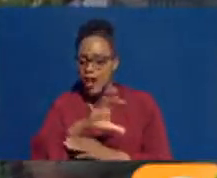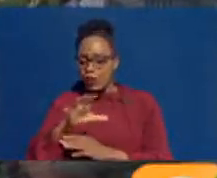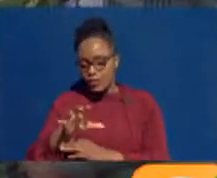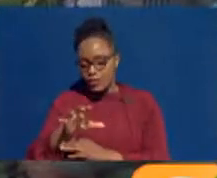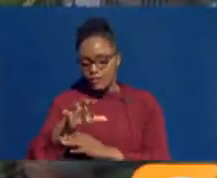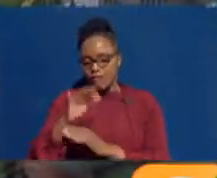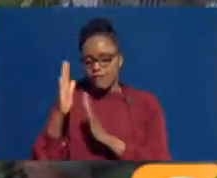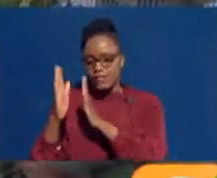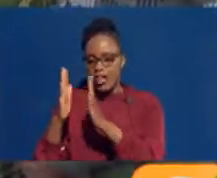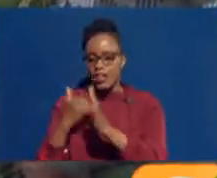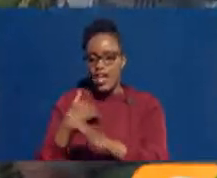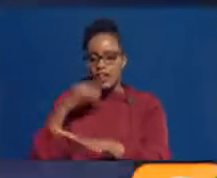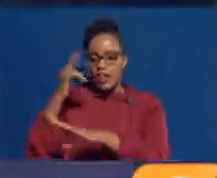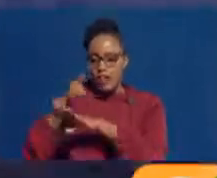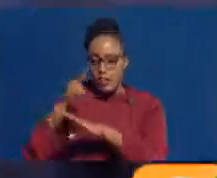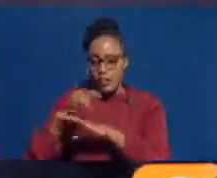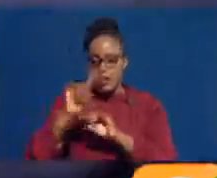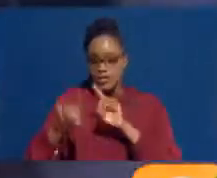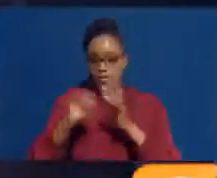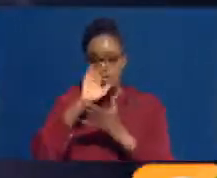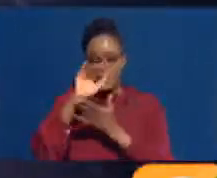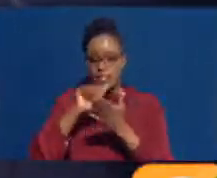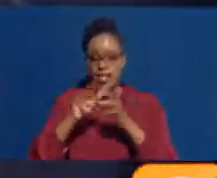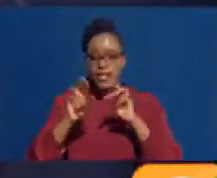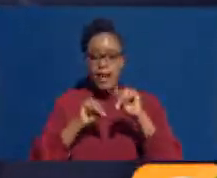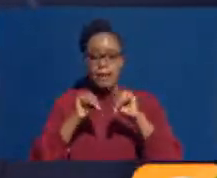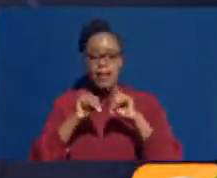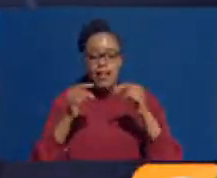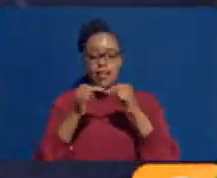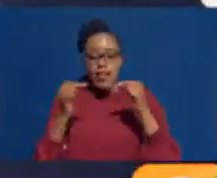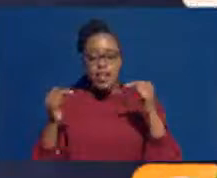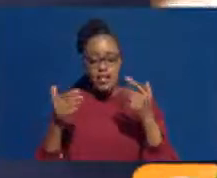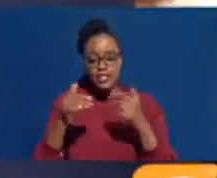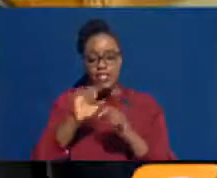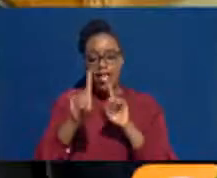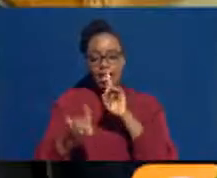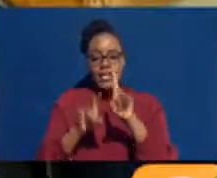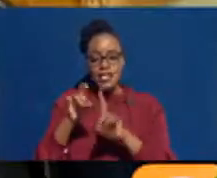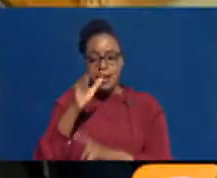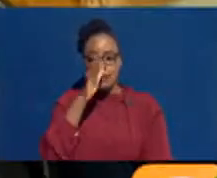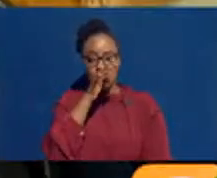warned examination center managers against exam malpractices.